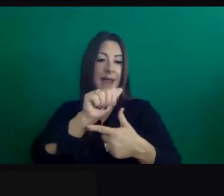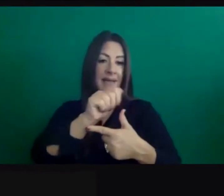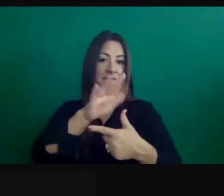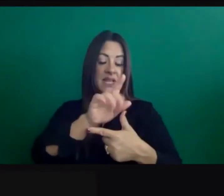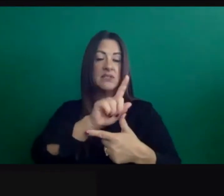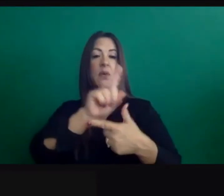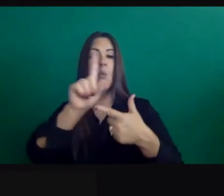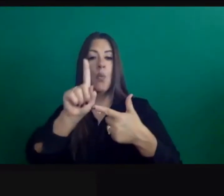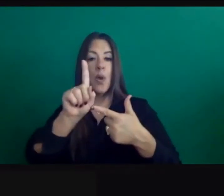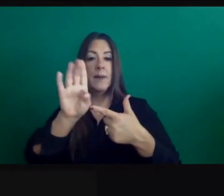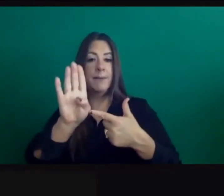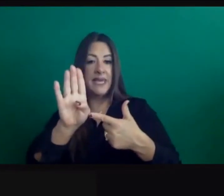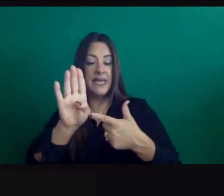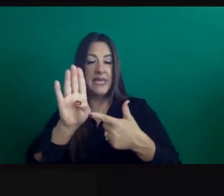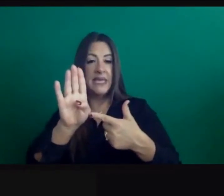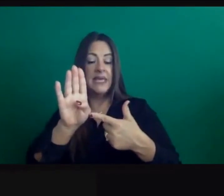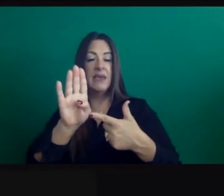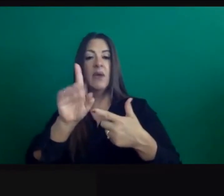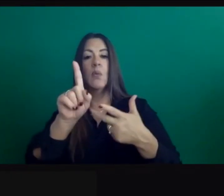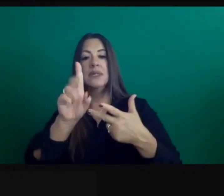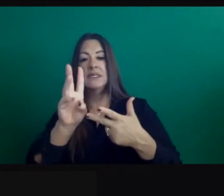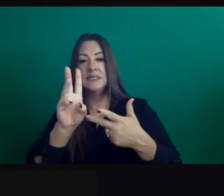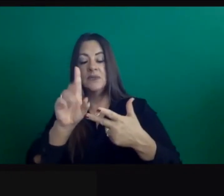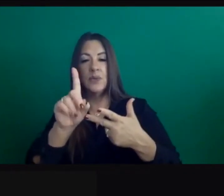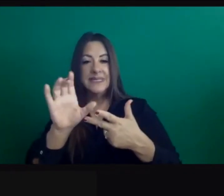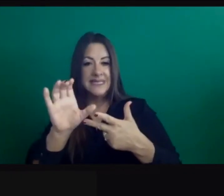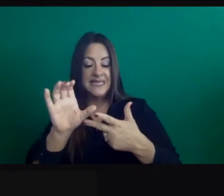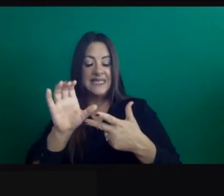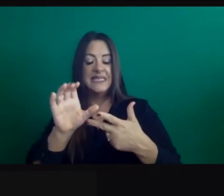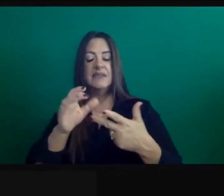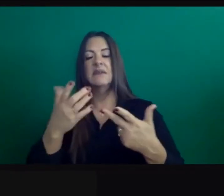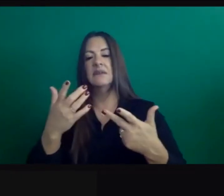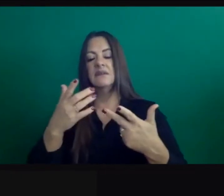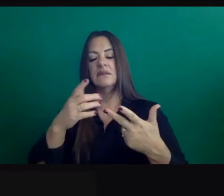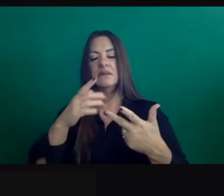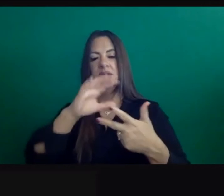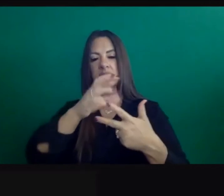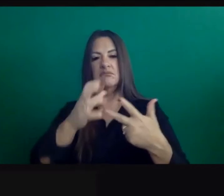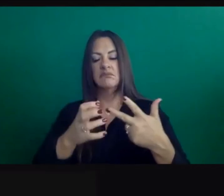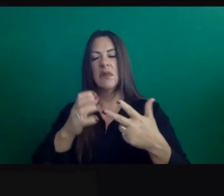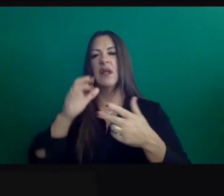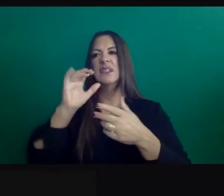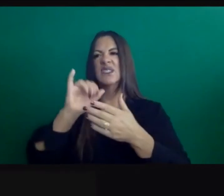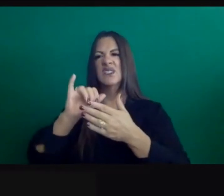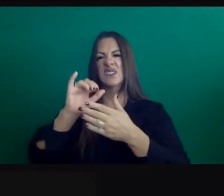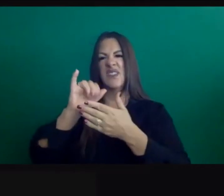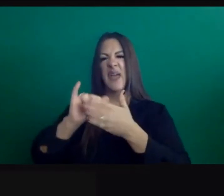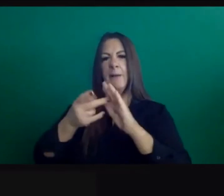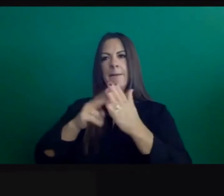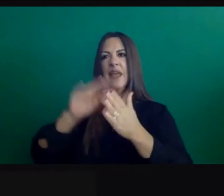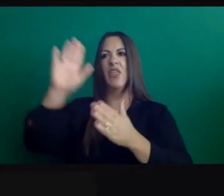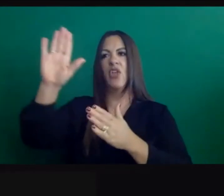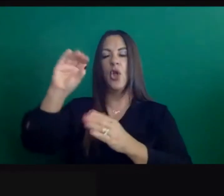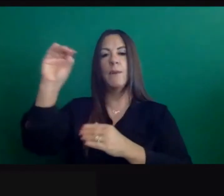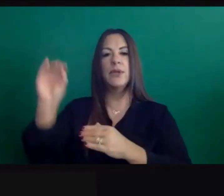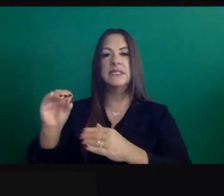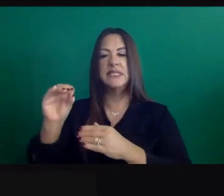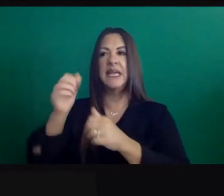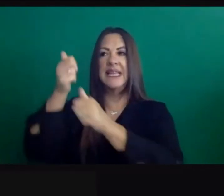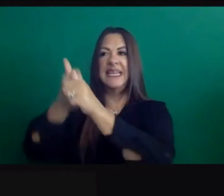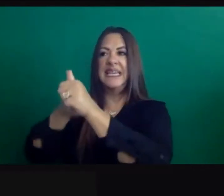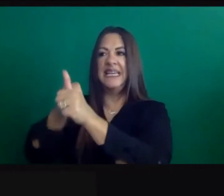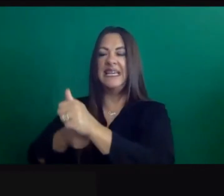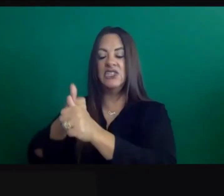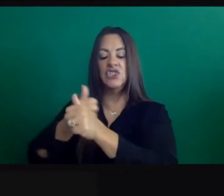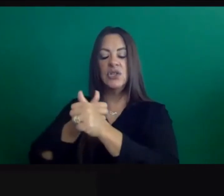group into the 65 and older, you will see those allocations shifting bit by bit.